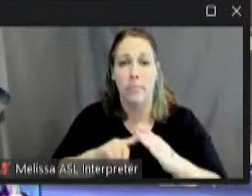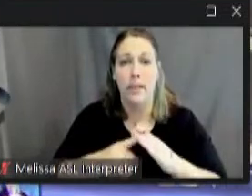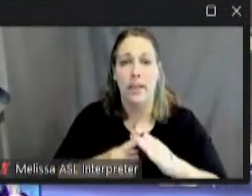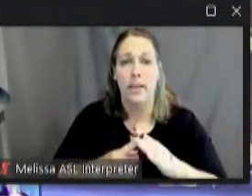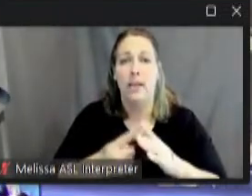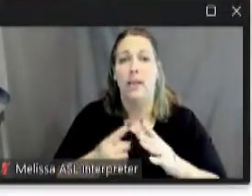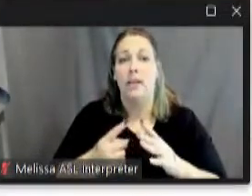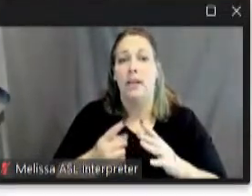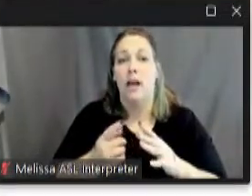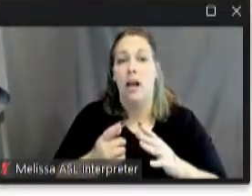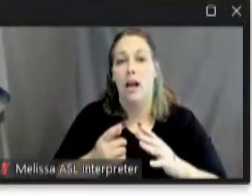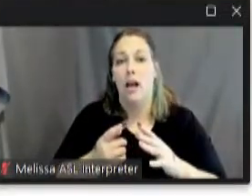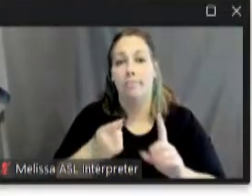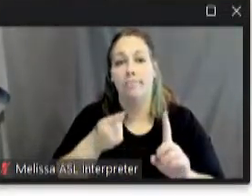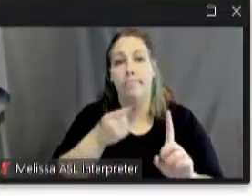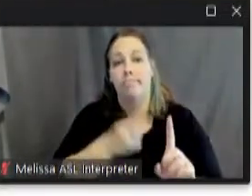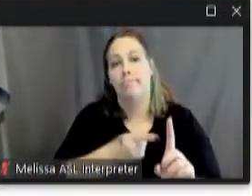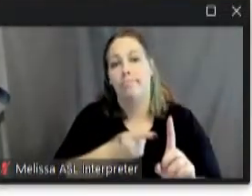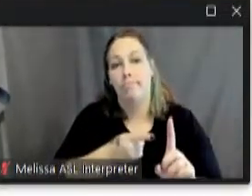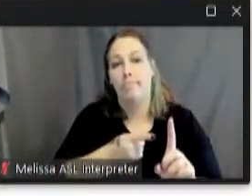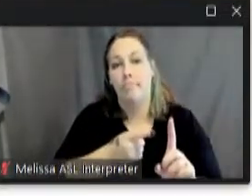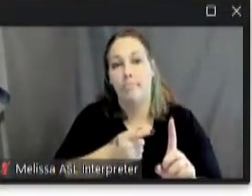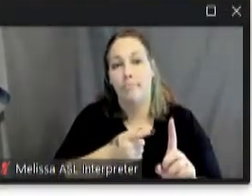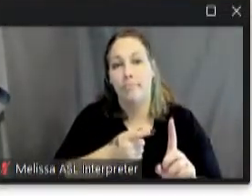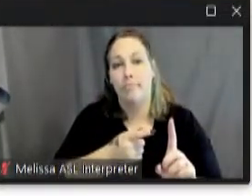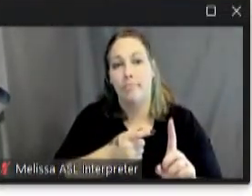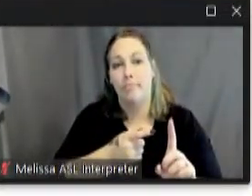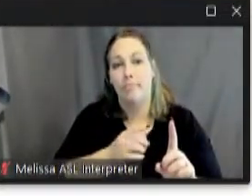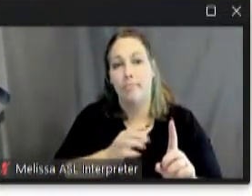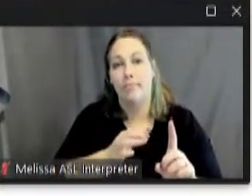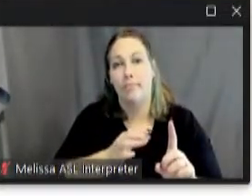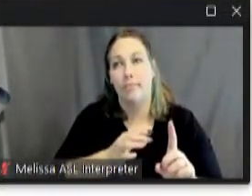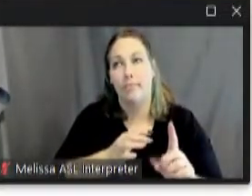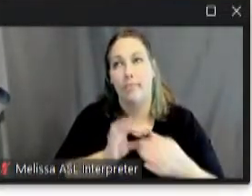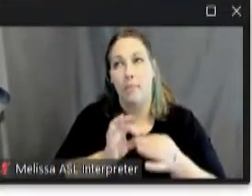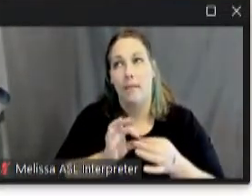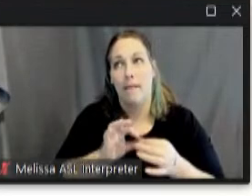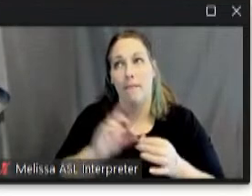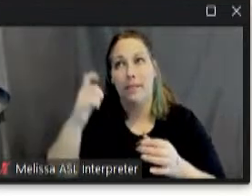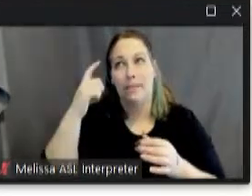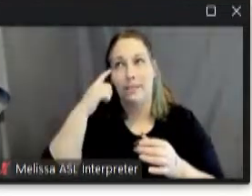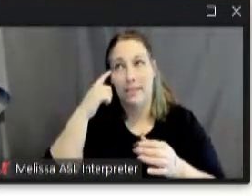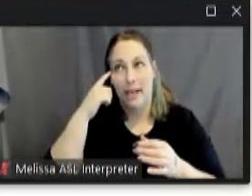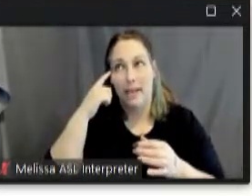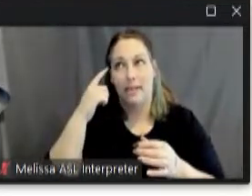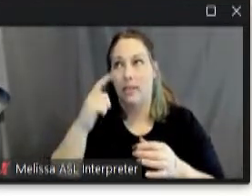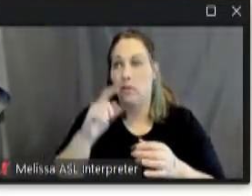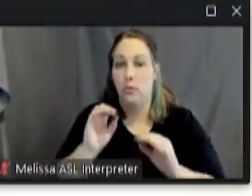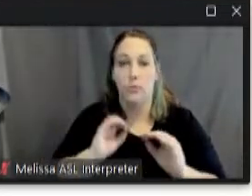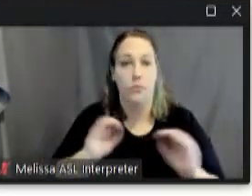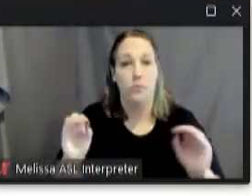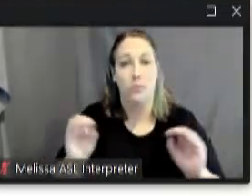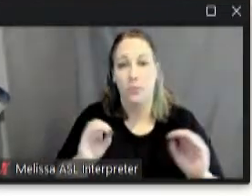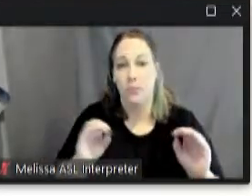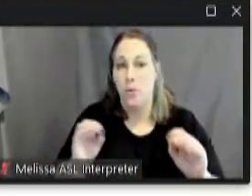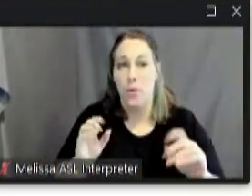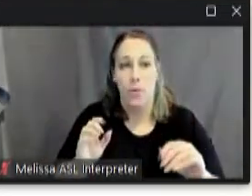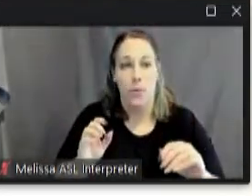on behalf of the state delegation to ensure you that there does not exist, nor will there ever